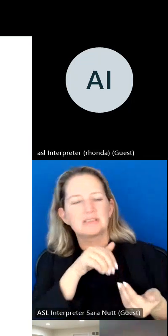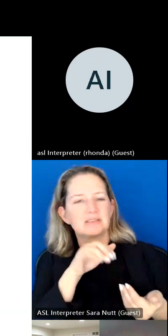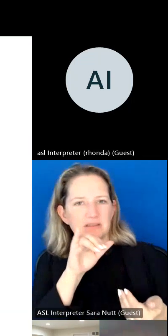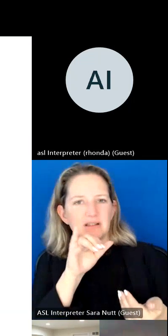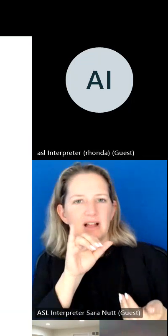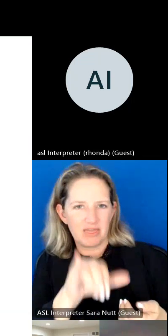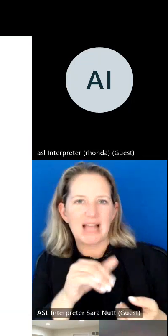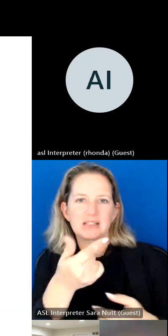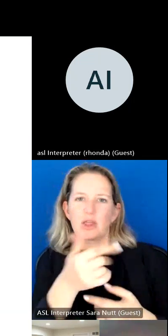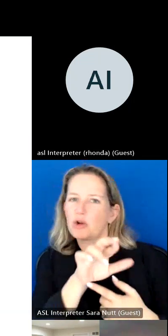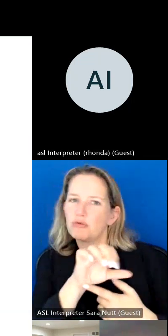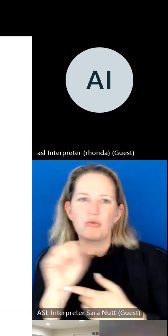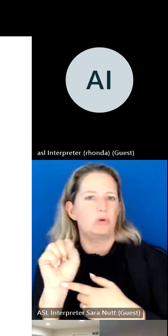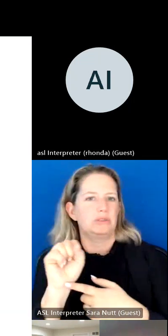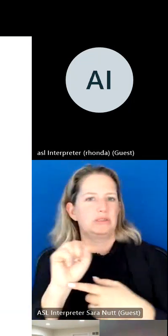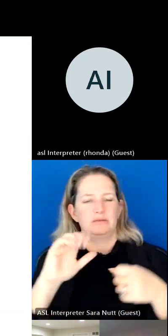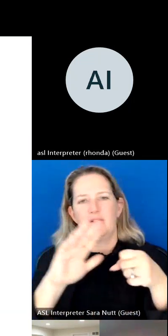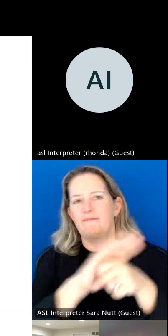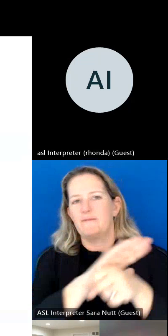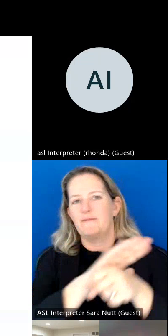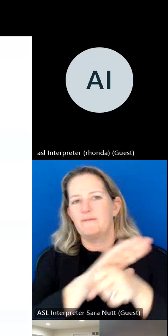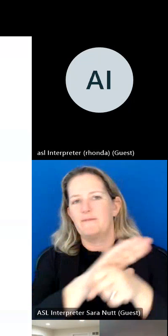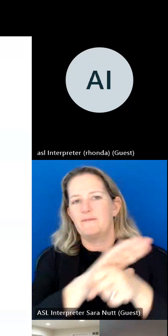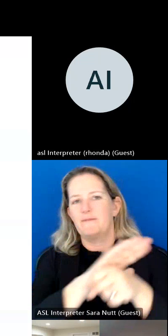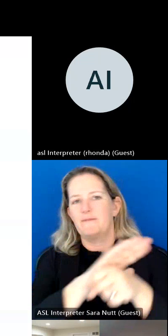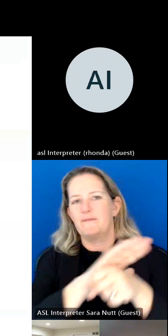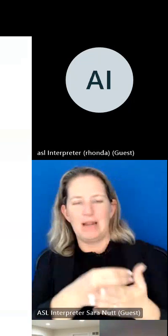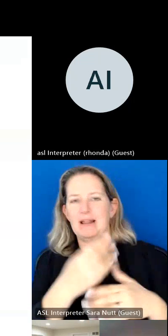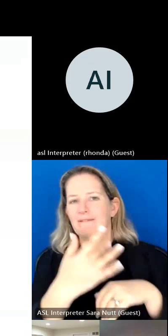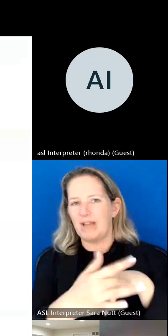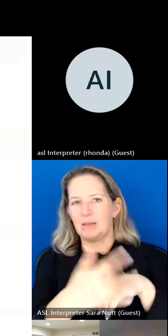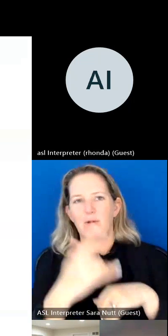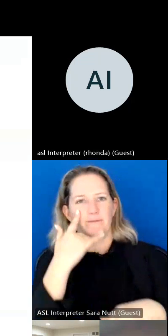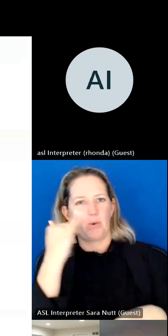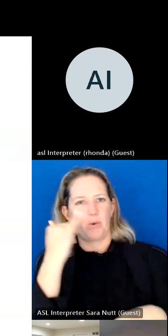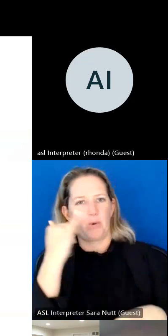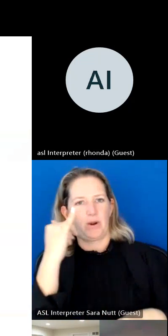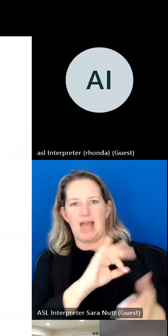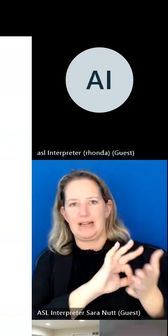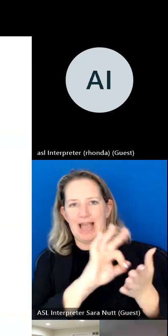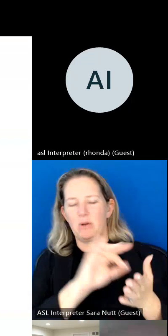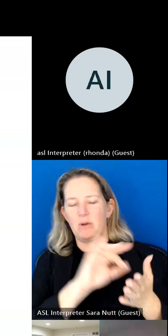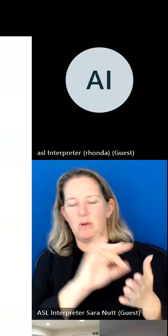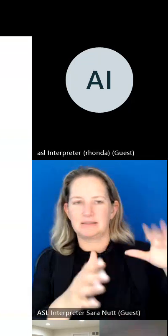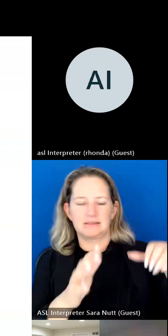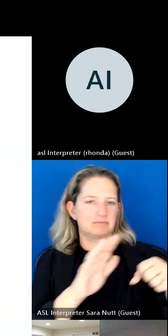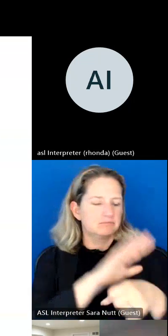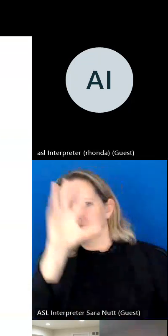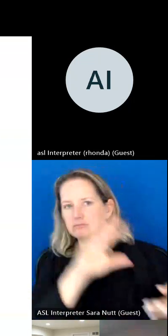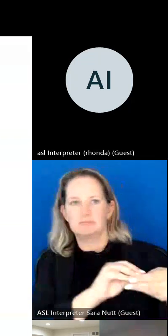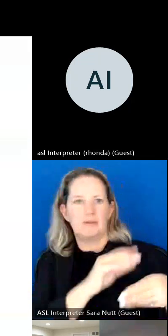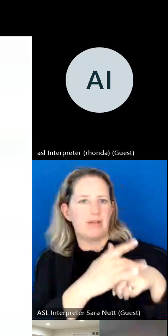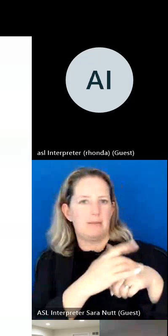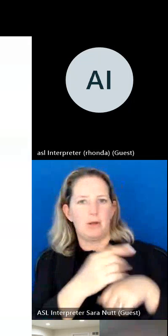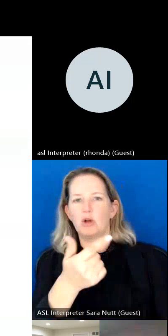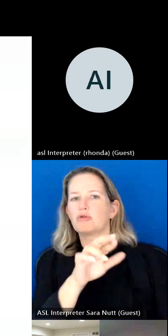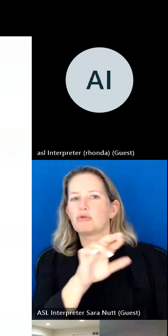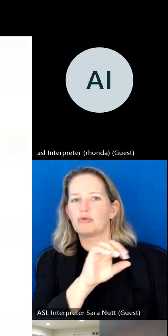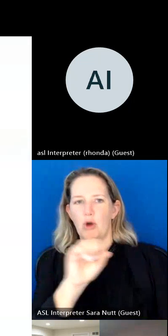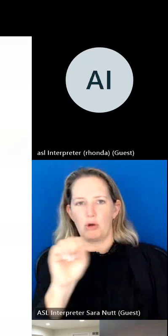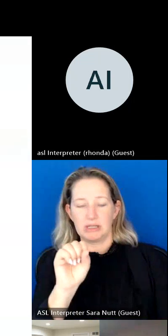money available to the particular account is the gross. So you have the money that was directly appropriated